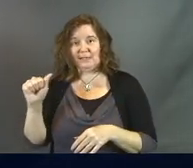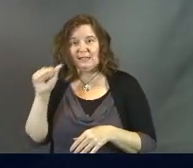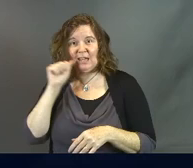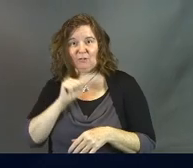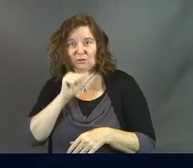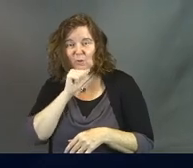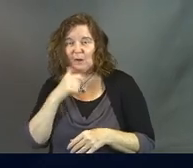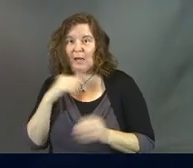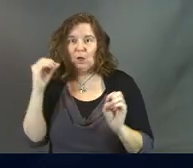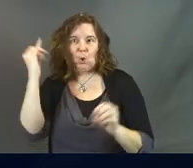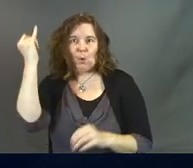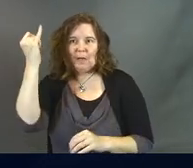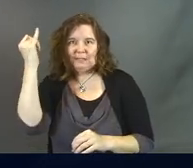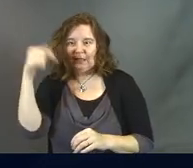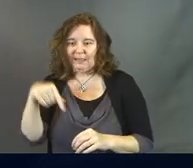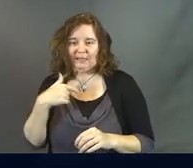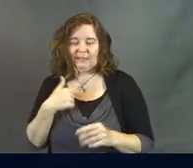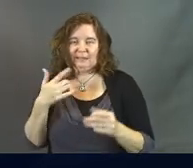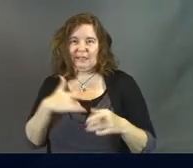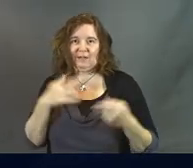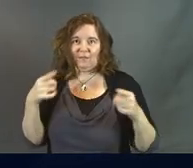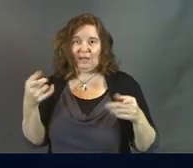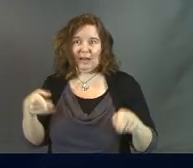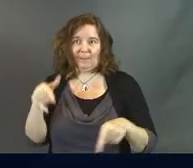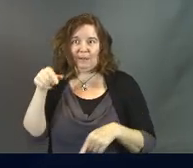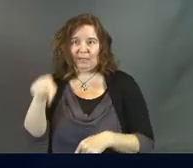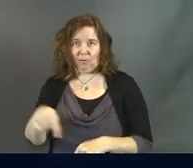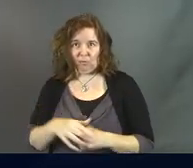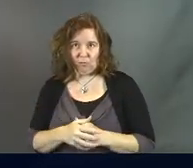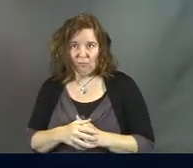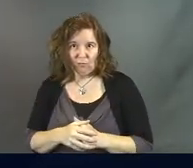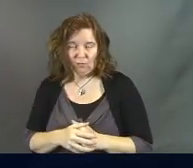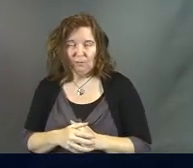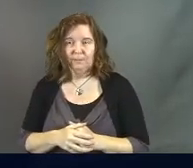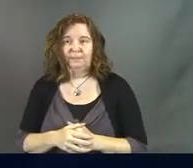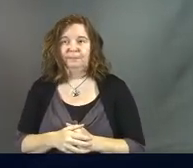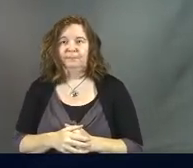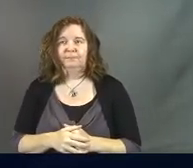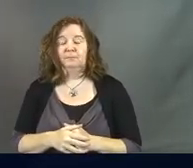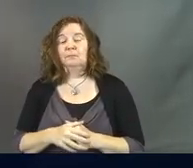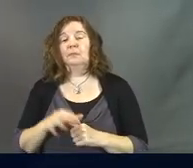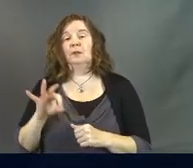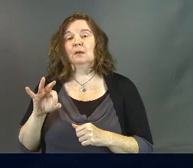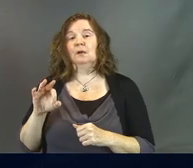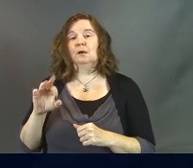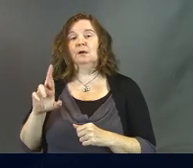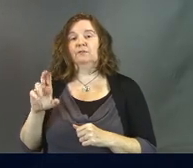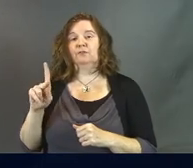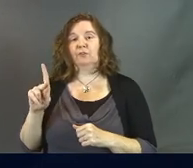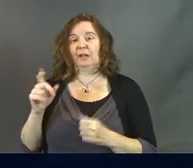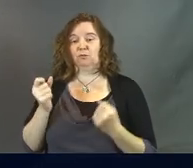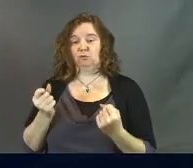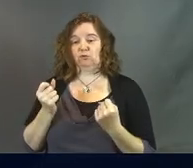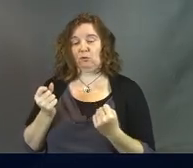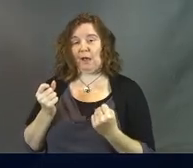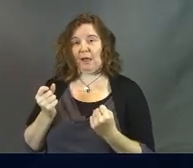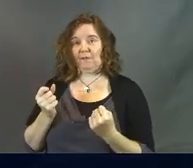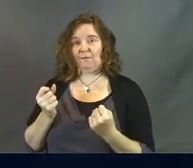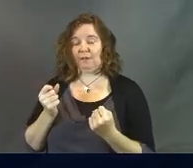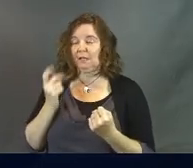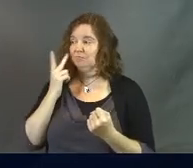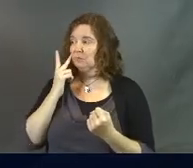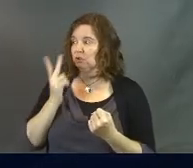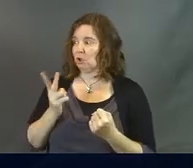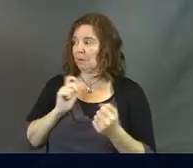Arizona. And I had no idea this event took place there. But Frank Roque was driving along, and he